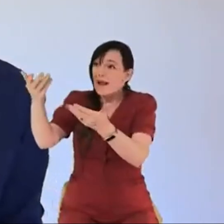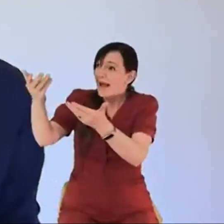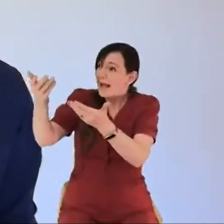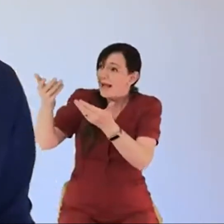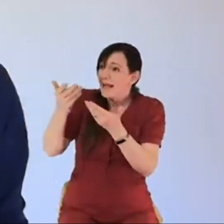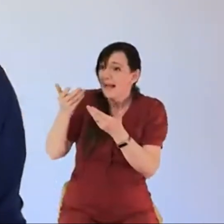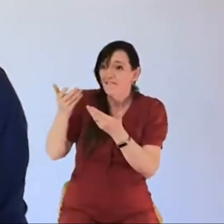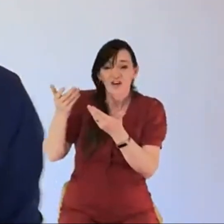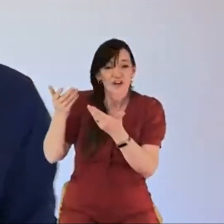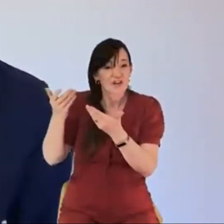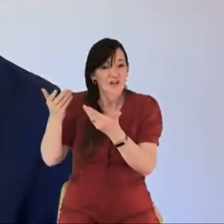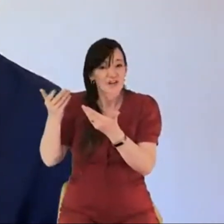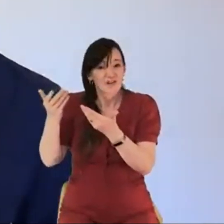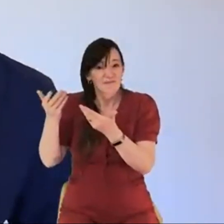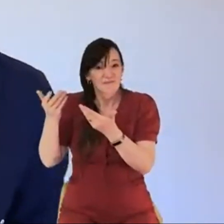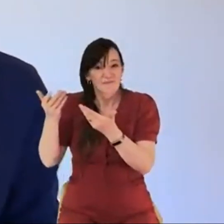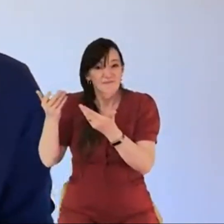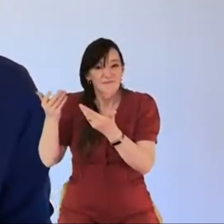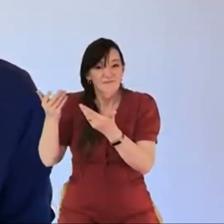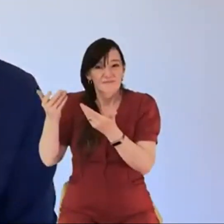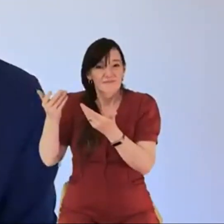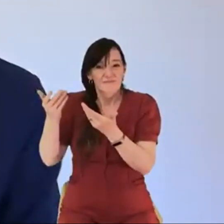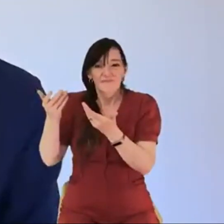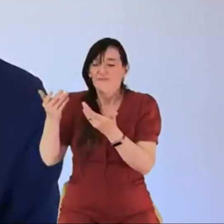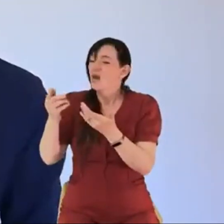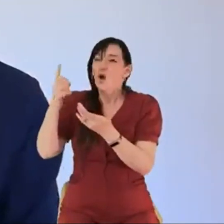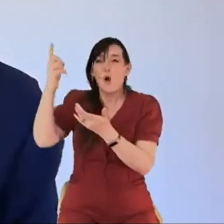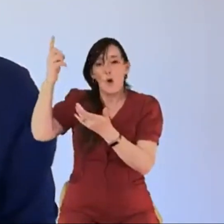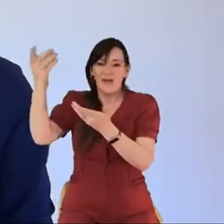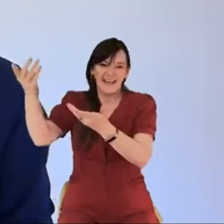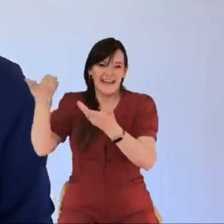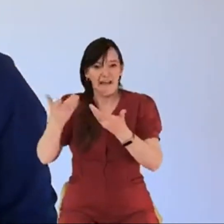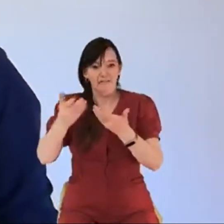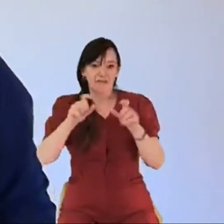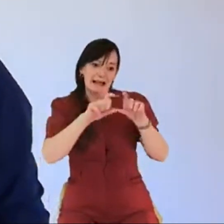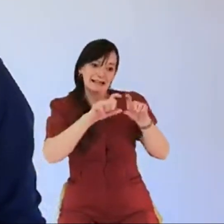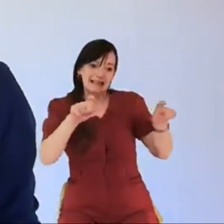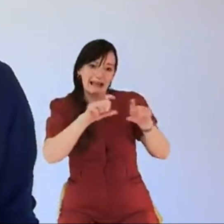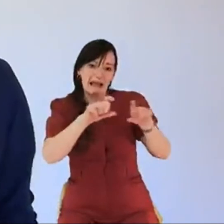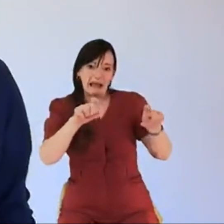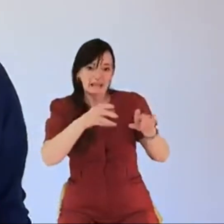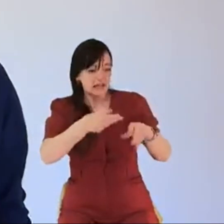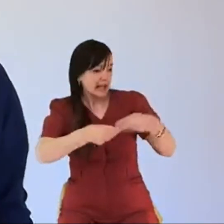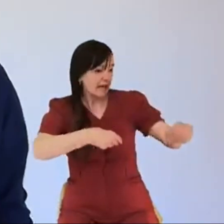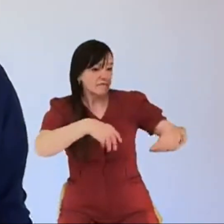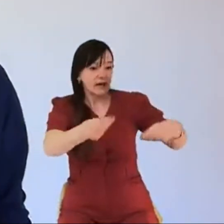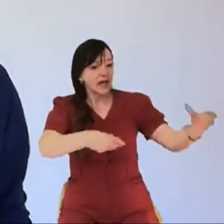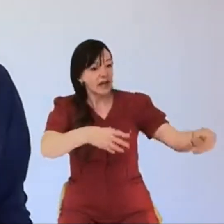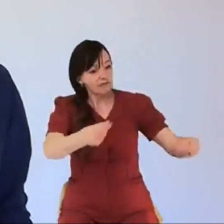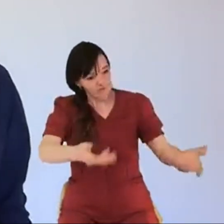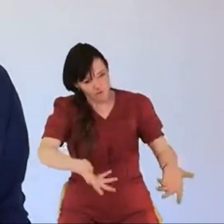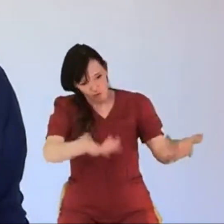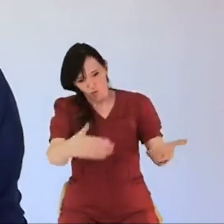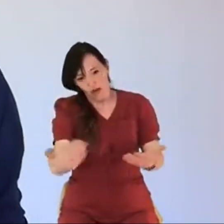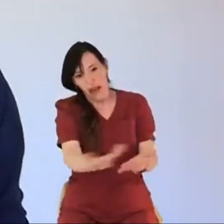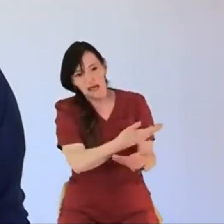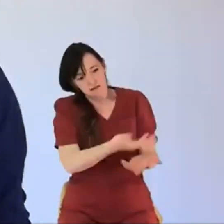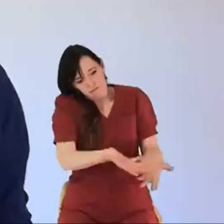that the lord has kind of left tickets for us by the gate for us to collect the point is